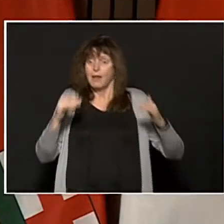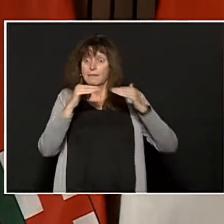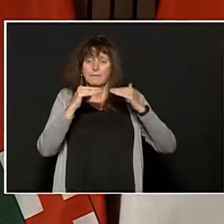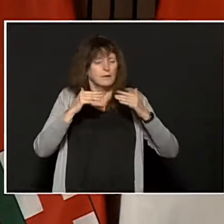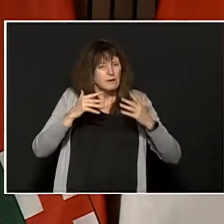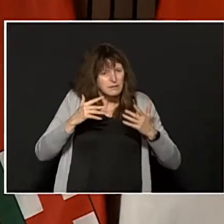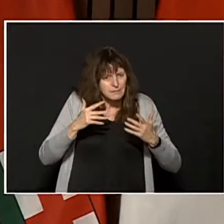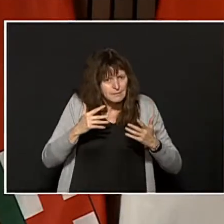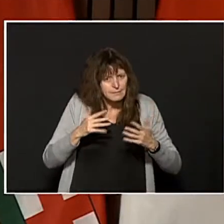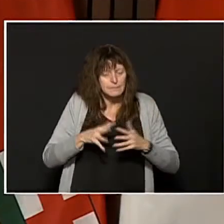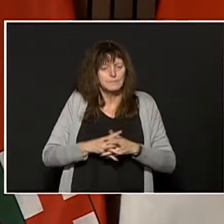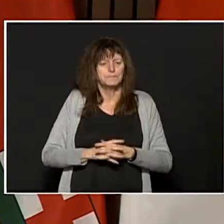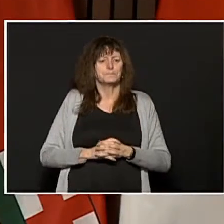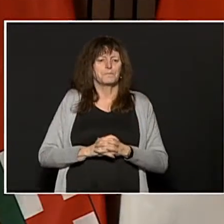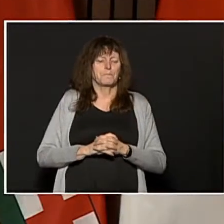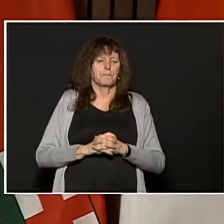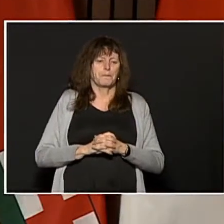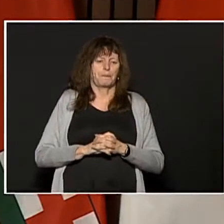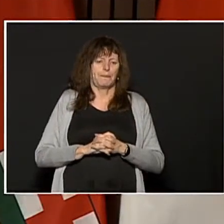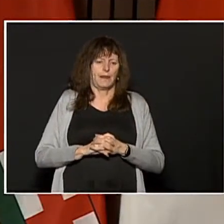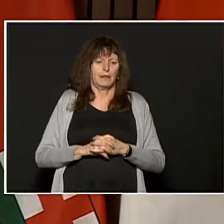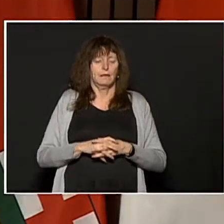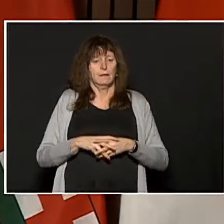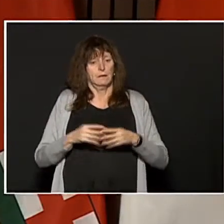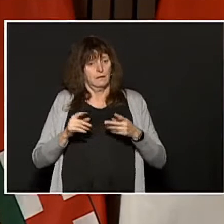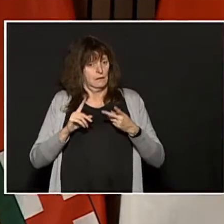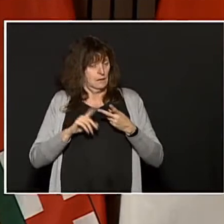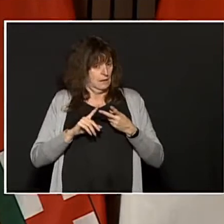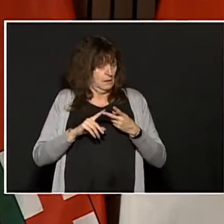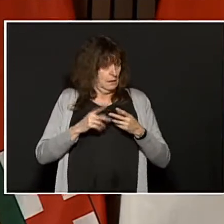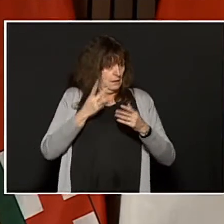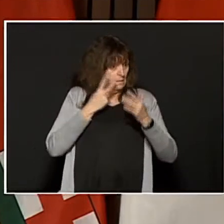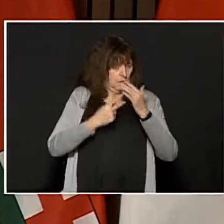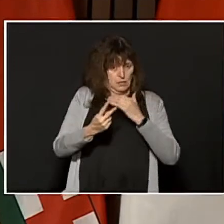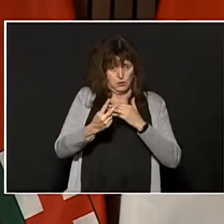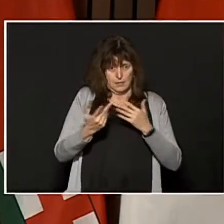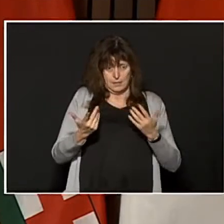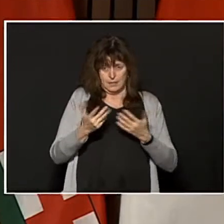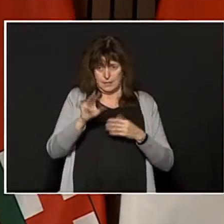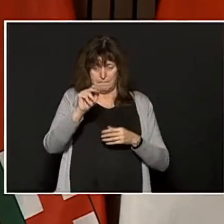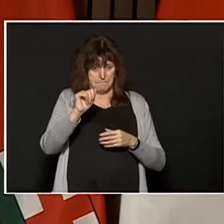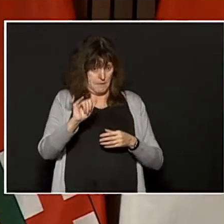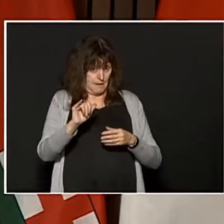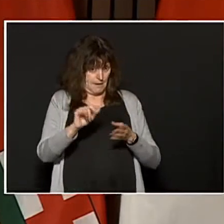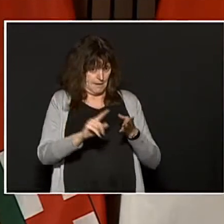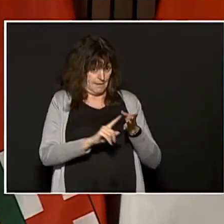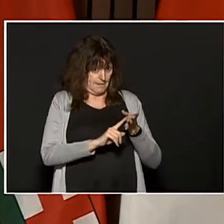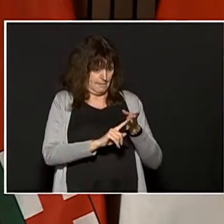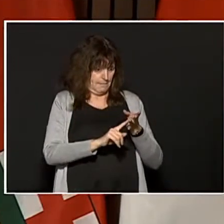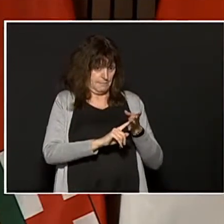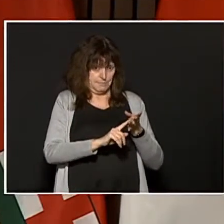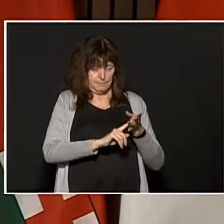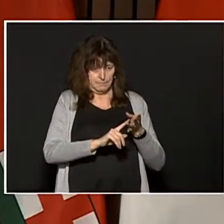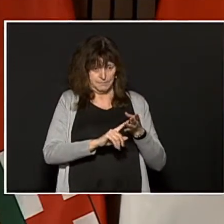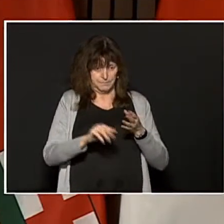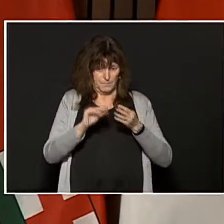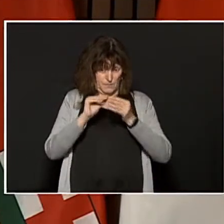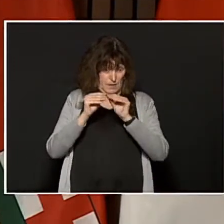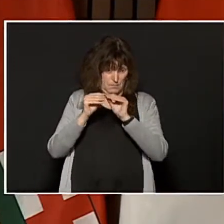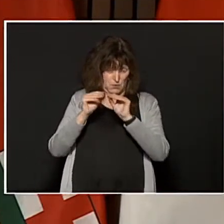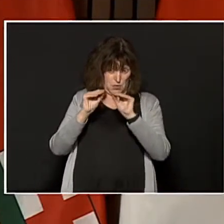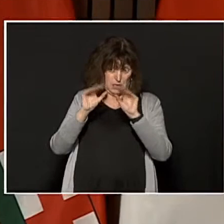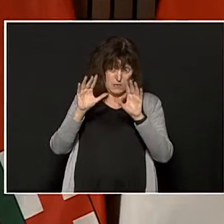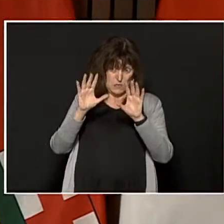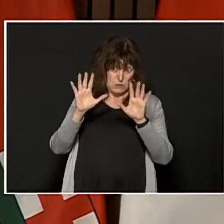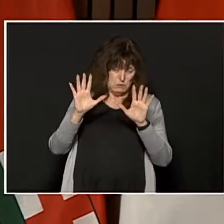Where we'll end up in the middle of May, I think the case counts are pretty clear. I think we can hope that they may be lower, but that